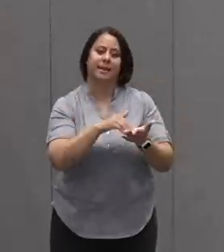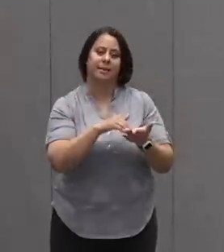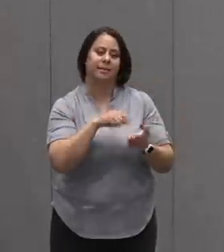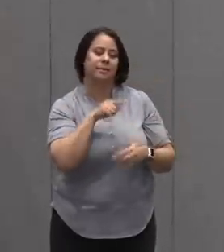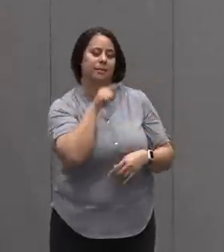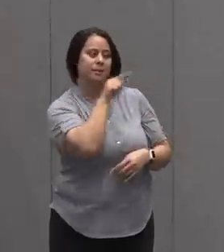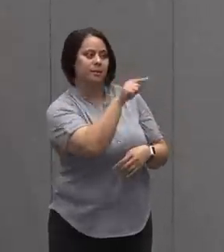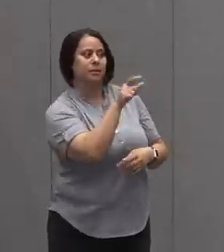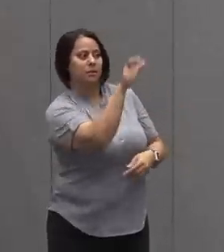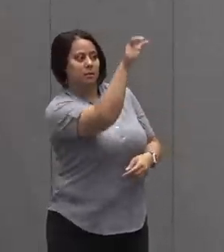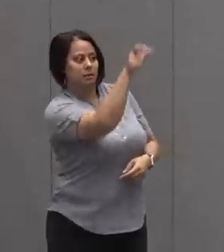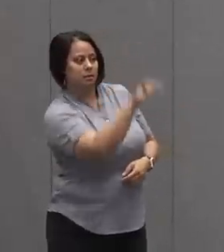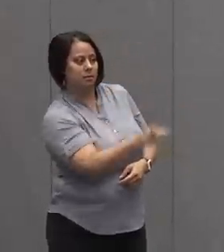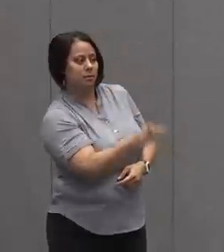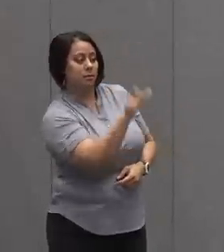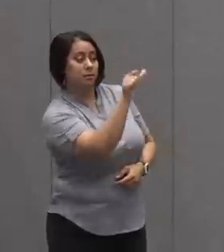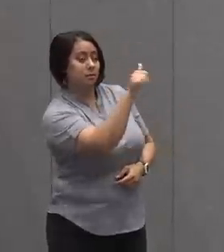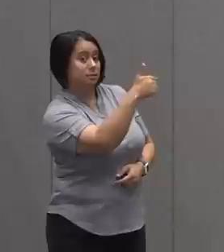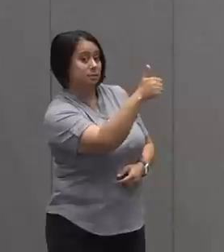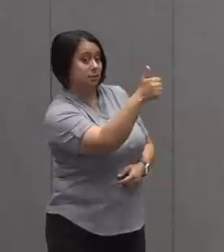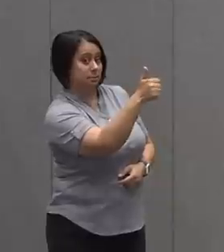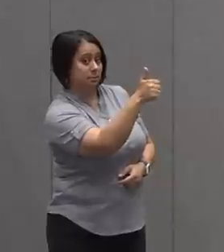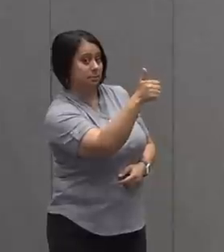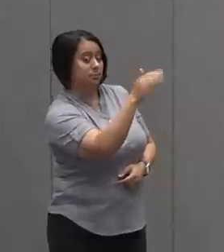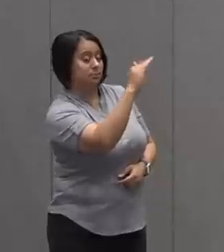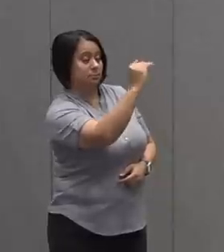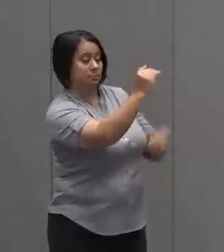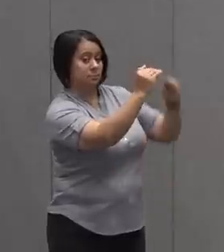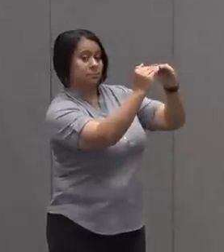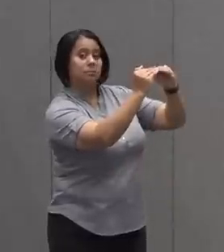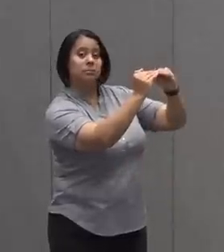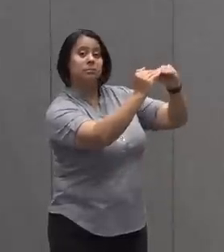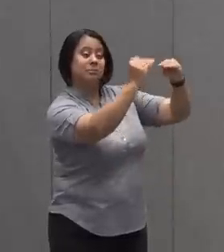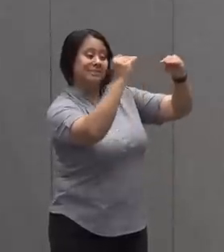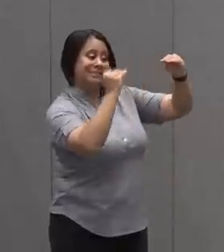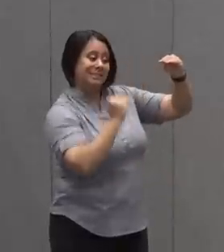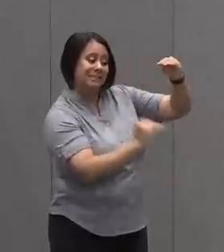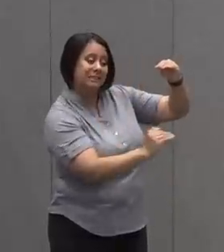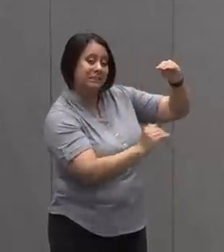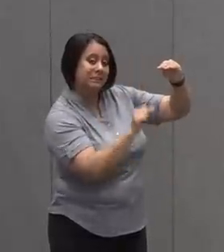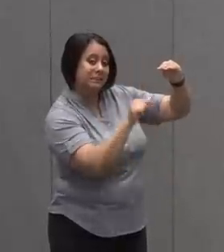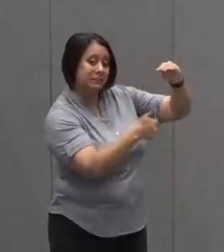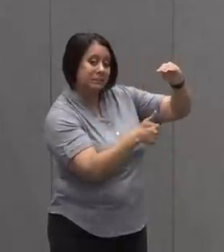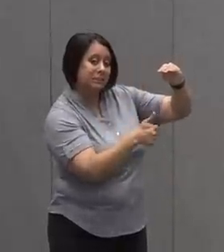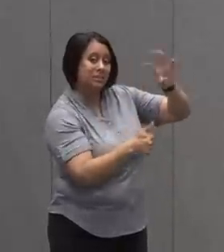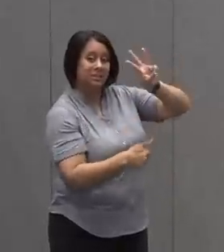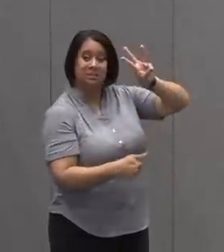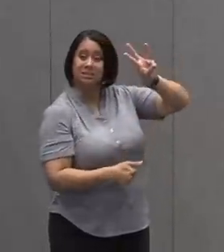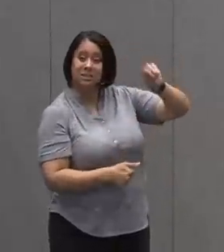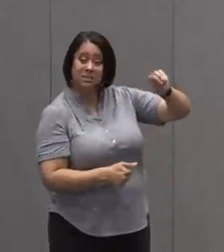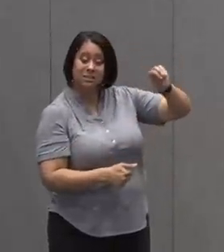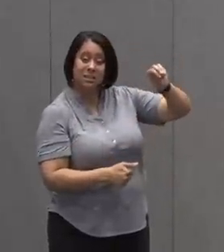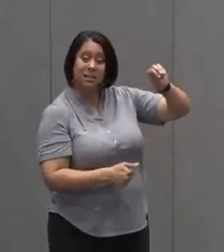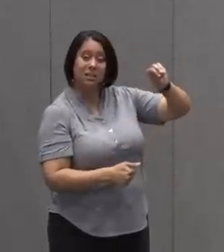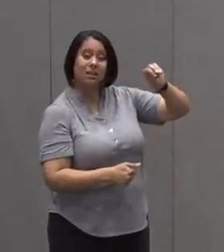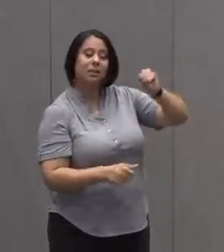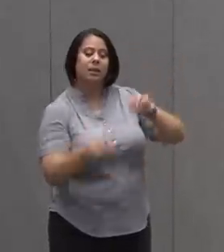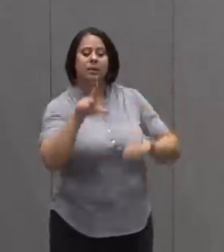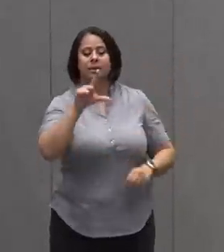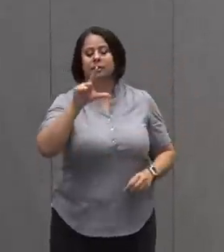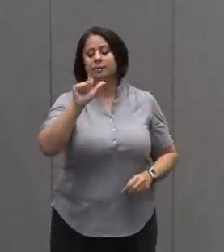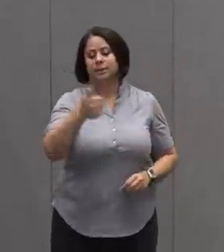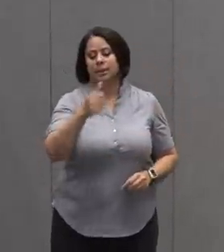at that tens value. If we think about, again, what would be 10 less than 60, 10,